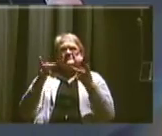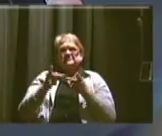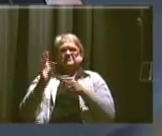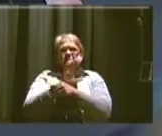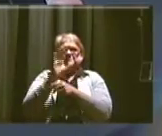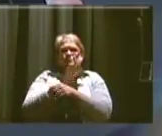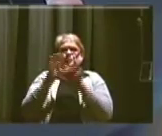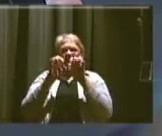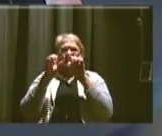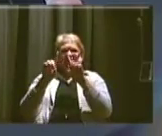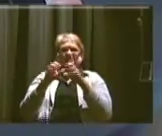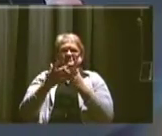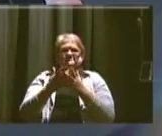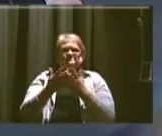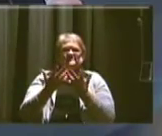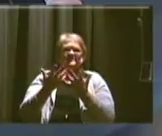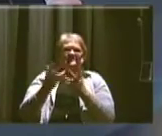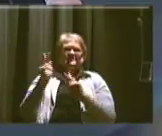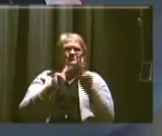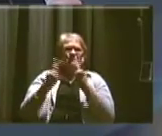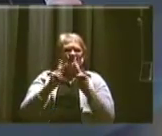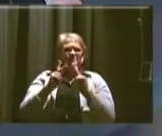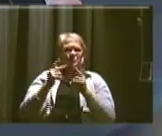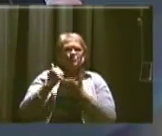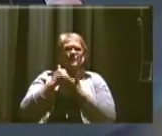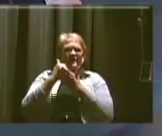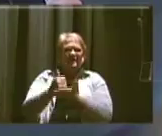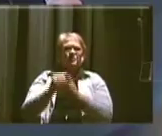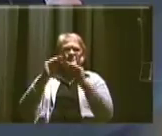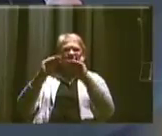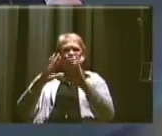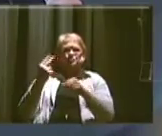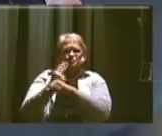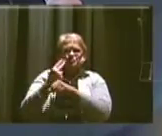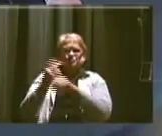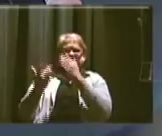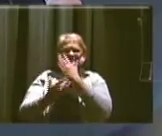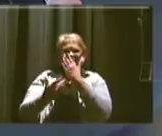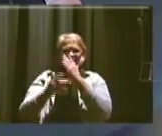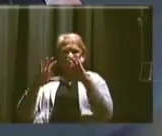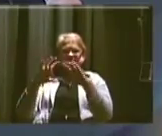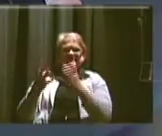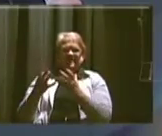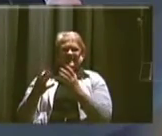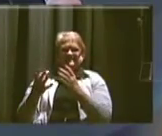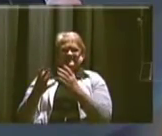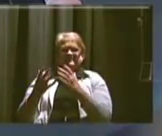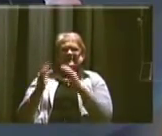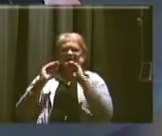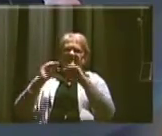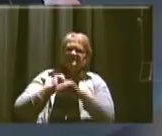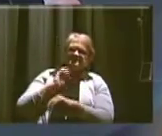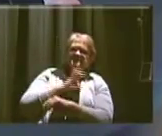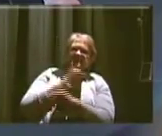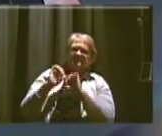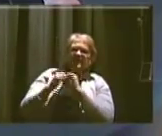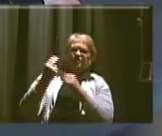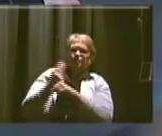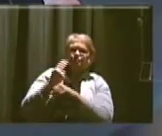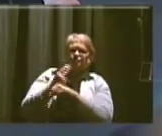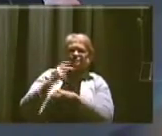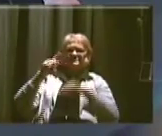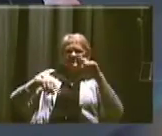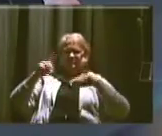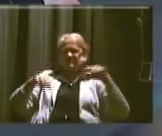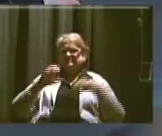who help teachers use technology in the classroom and teach the staff how to use the various softwares and other technology that